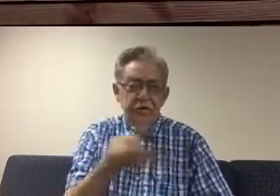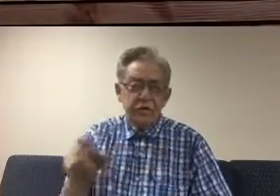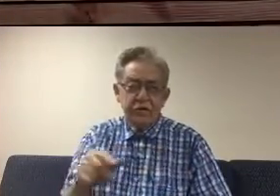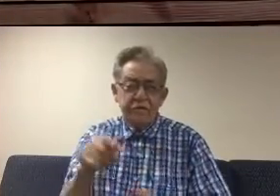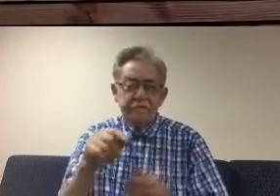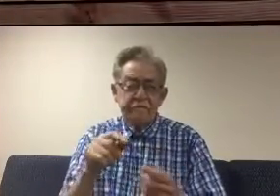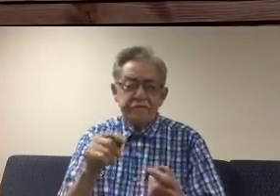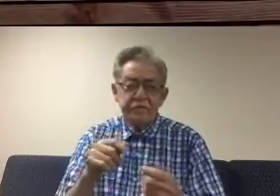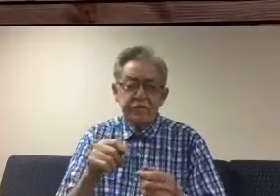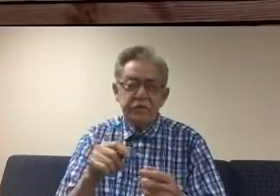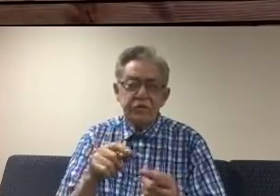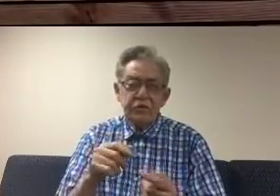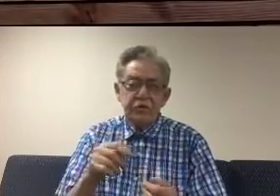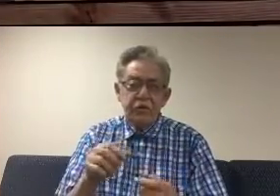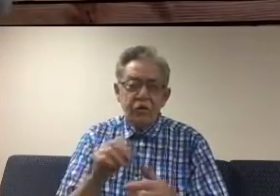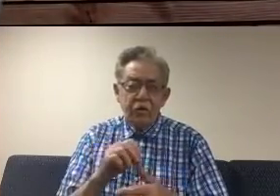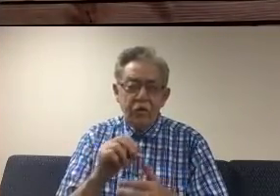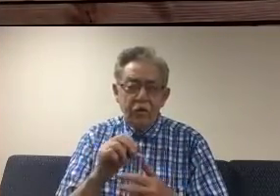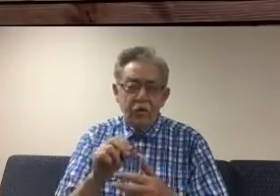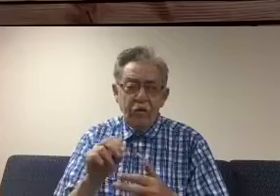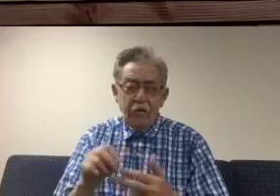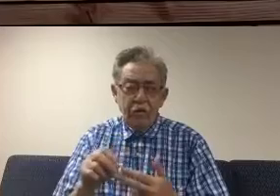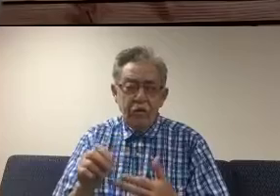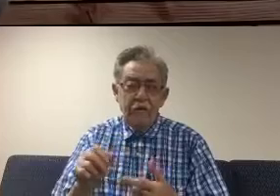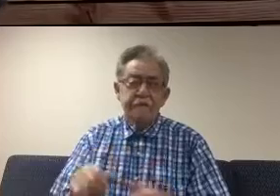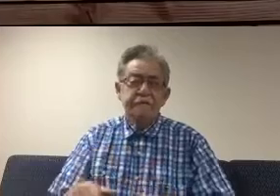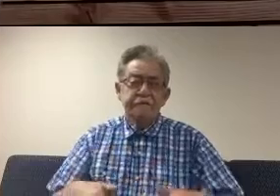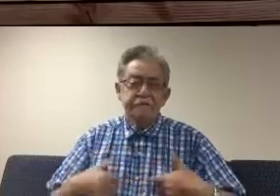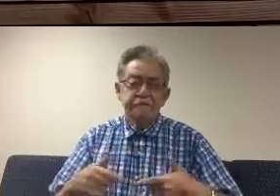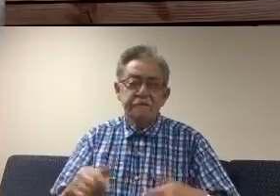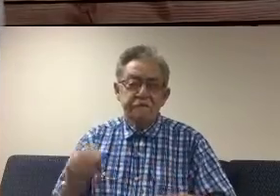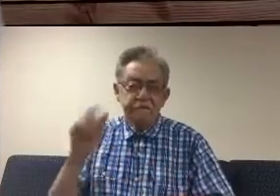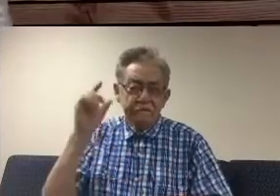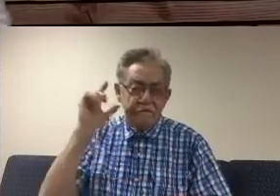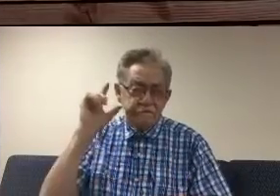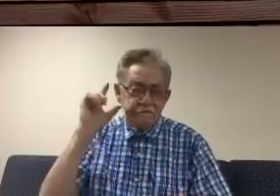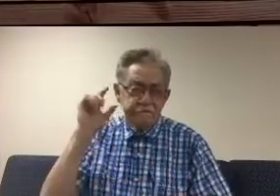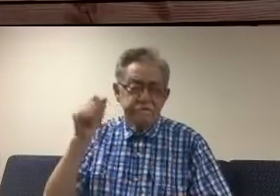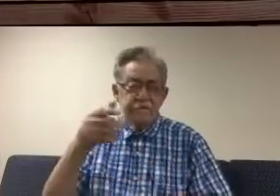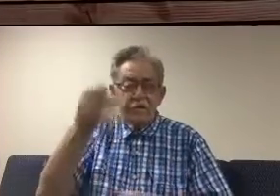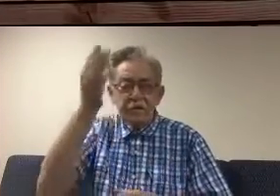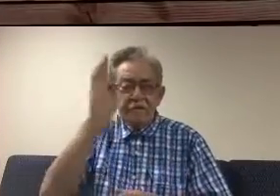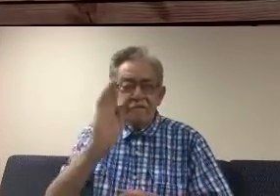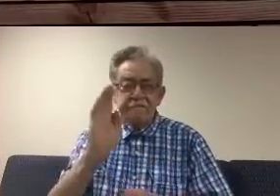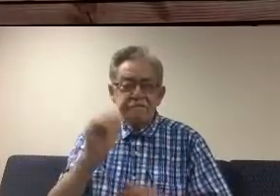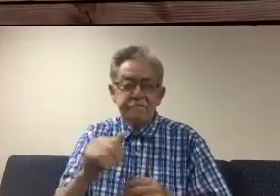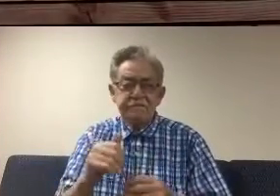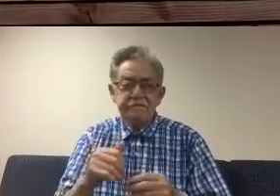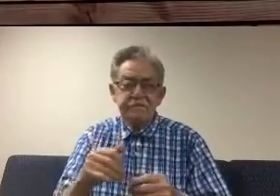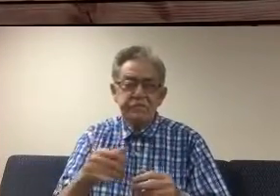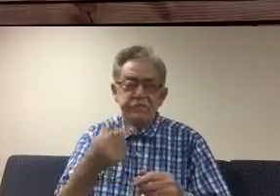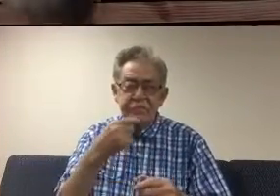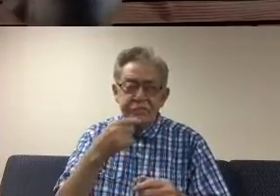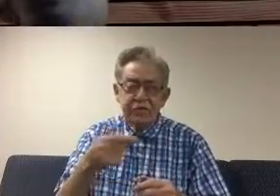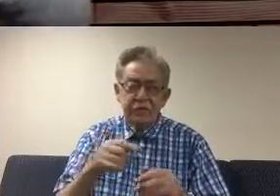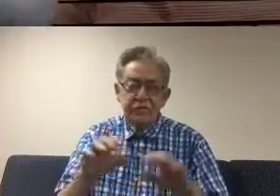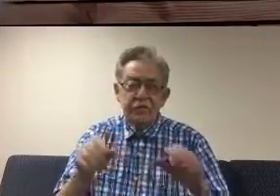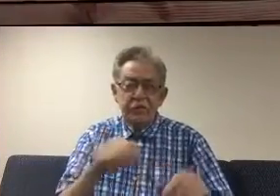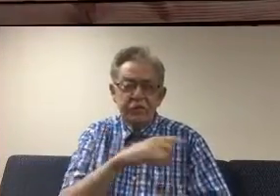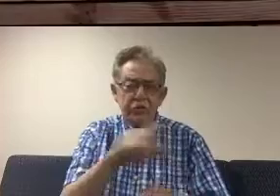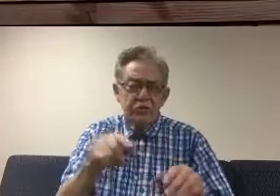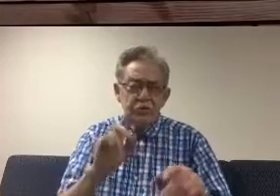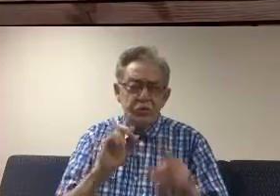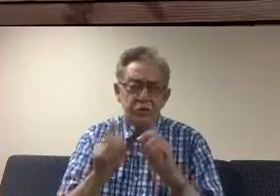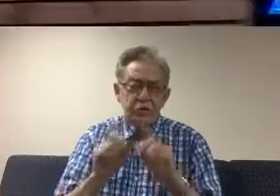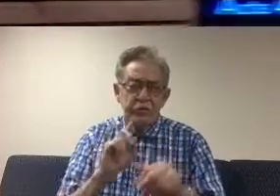to God. In other words, I'm getting two different things here. I know what God has told me to do, and what you're telling me to do